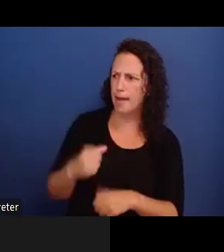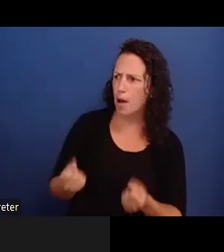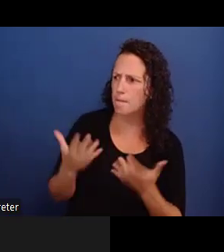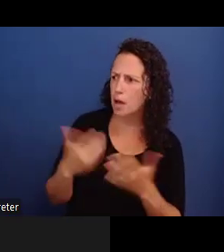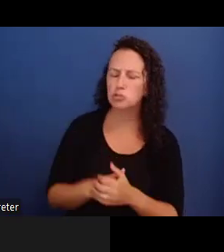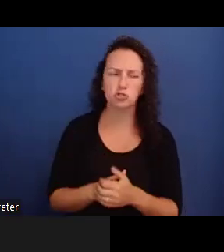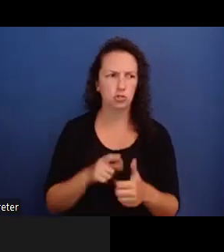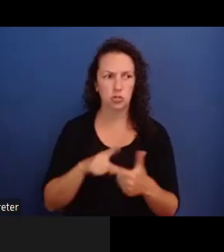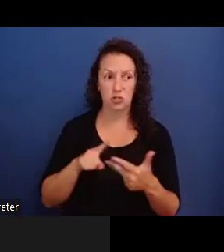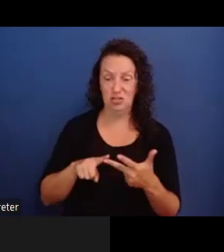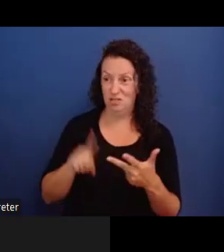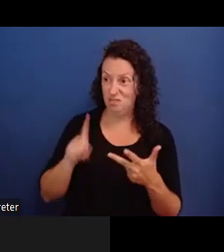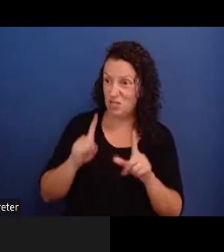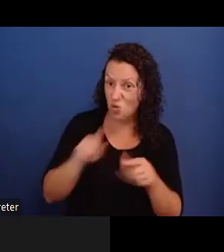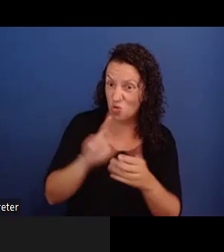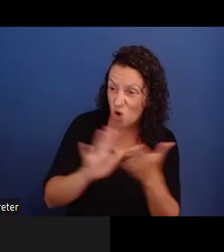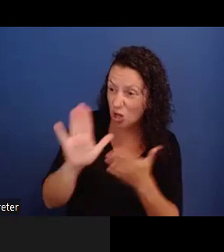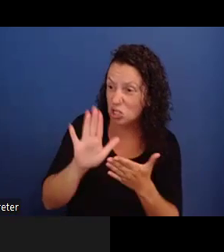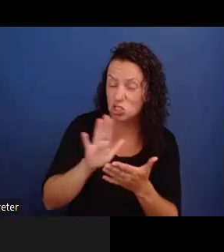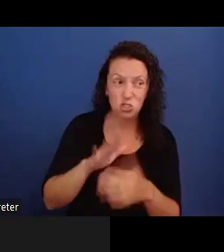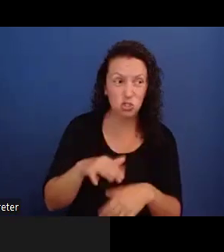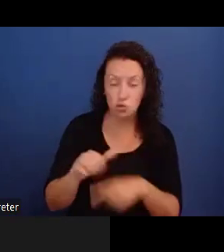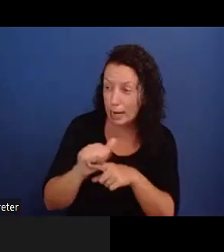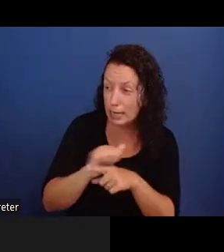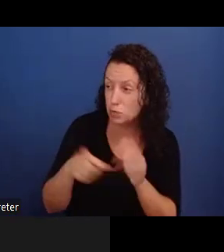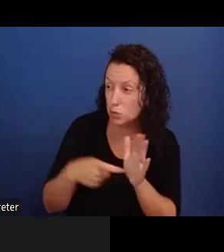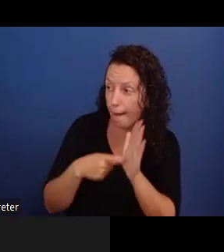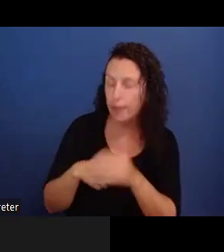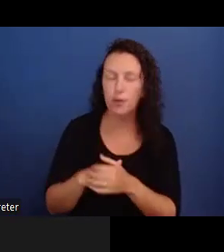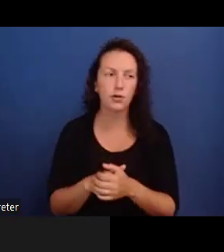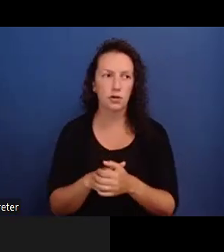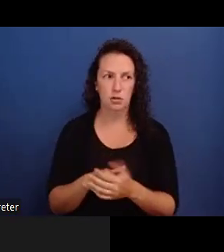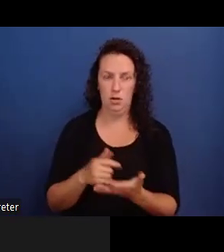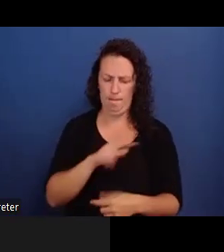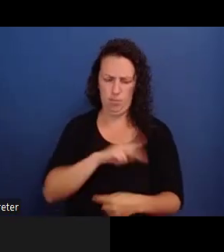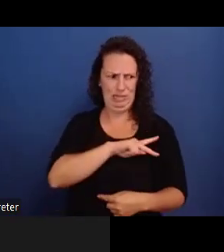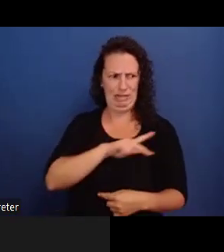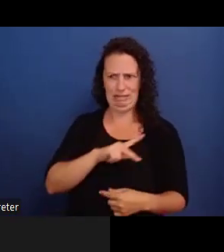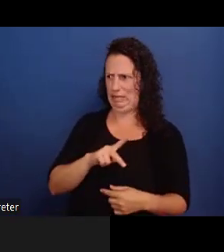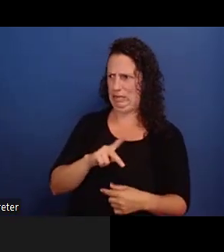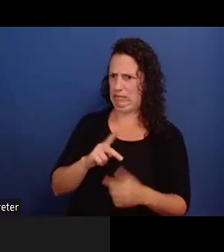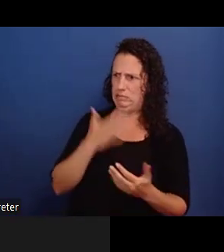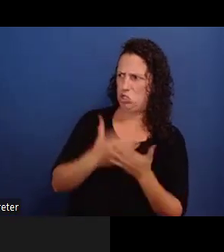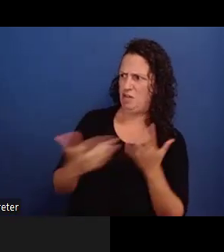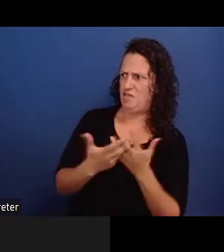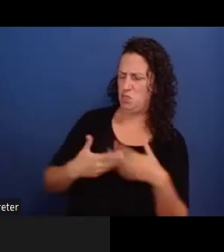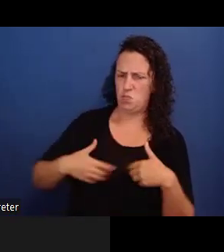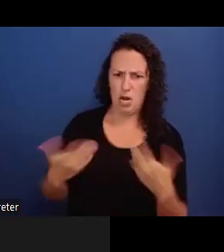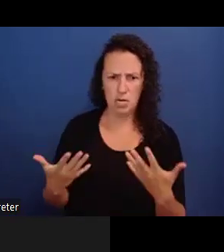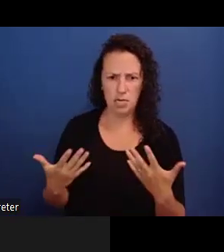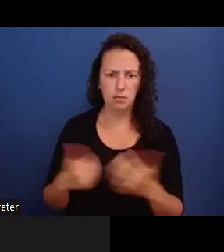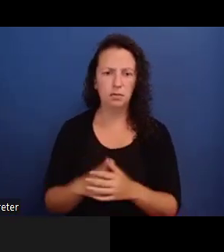required for? What kind of skills, abilities, and personality do you need? So that, you're thinking, Marianne, what are you talking